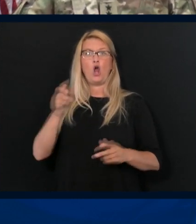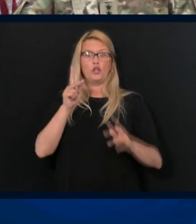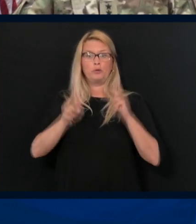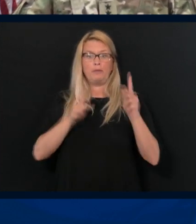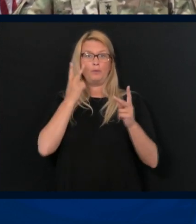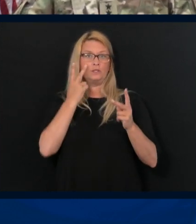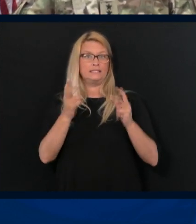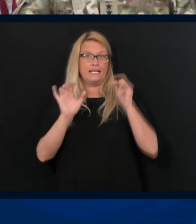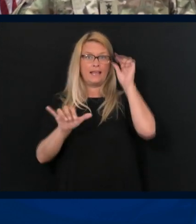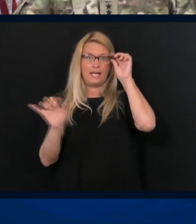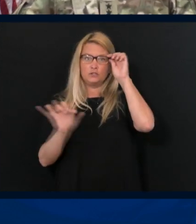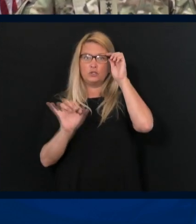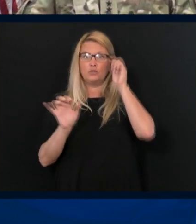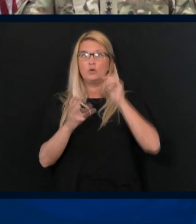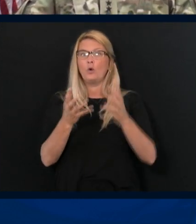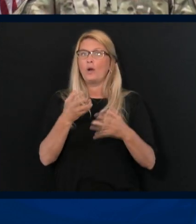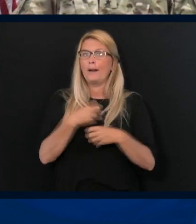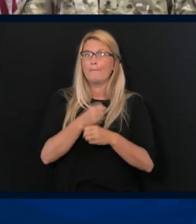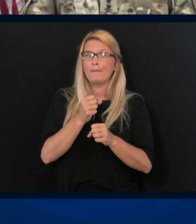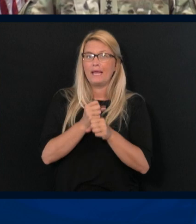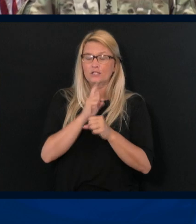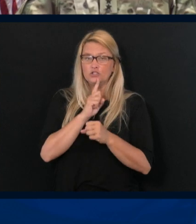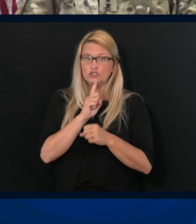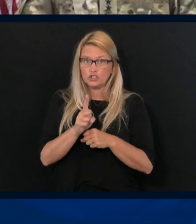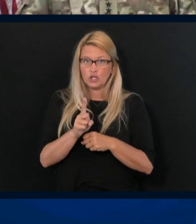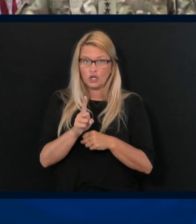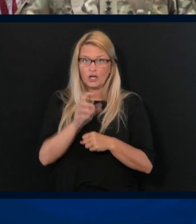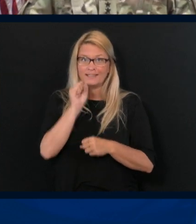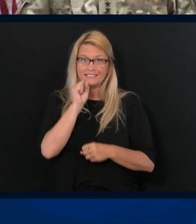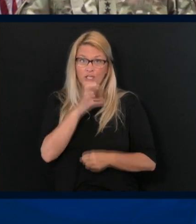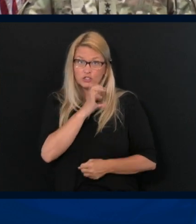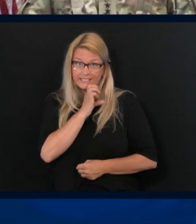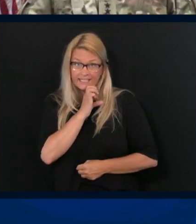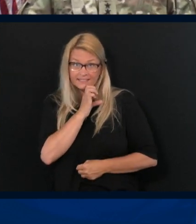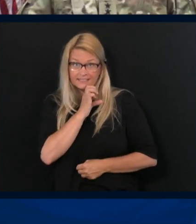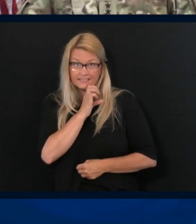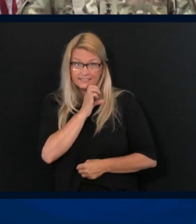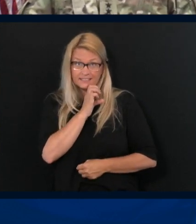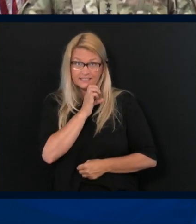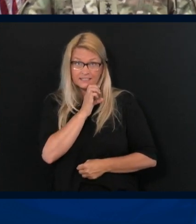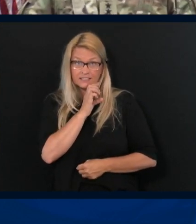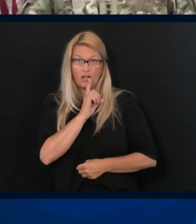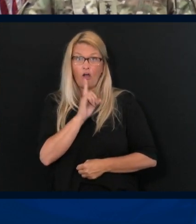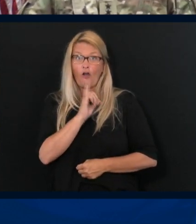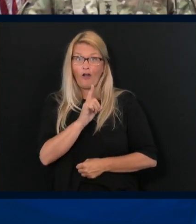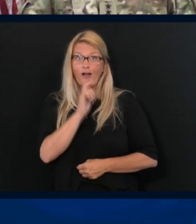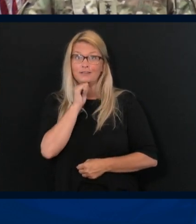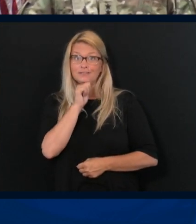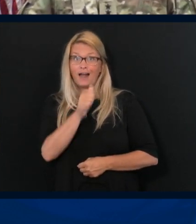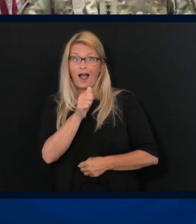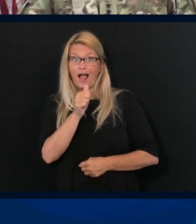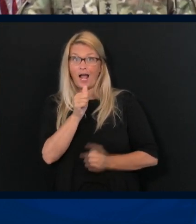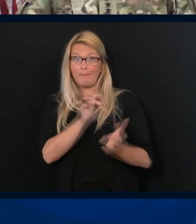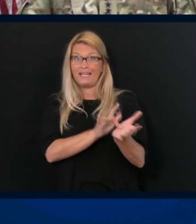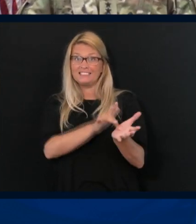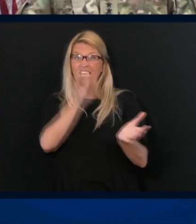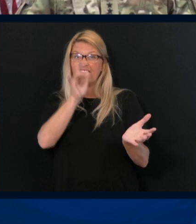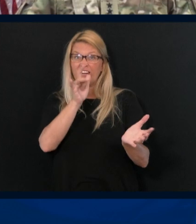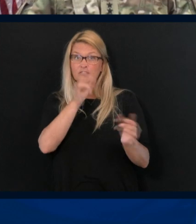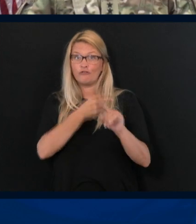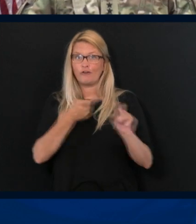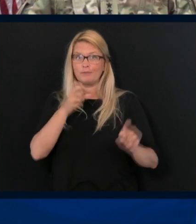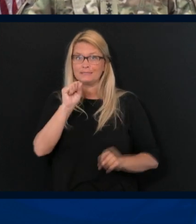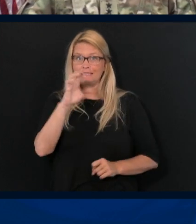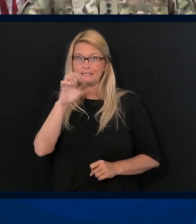but want to make sure particularly our elderly citizens are not targeted by a scam that